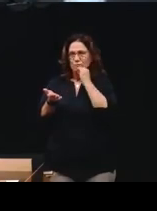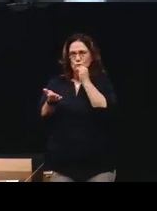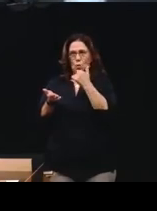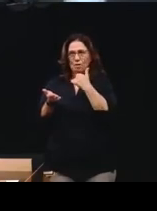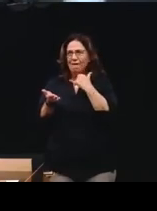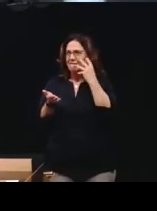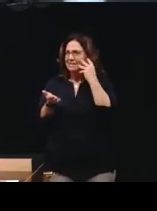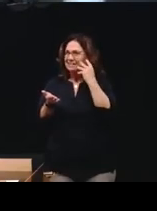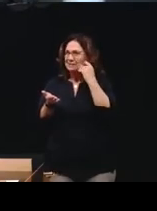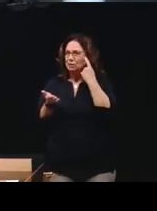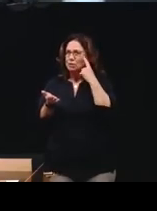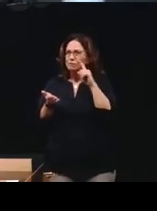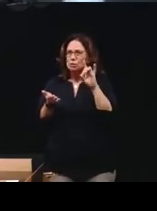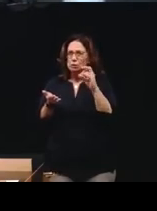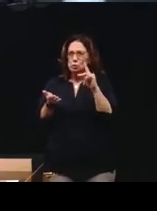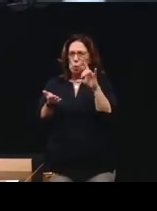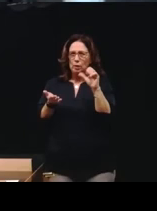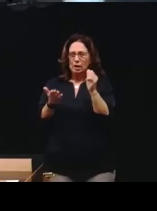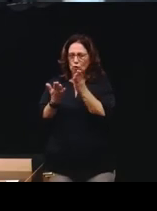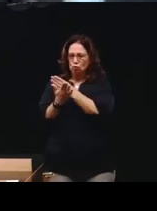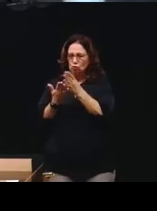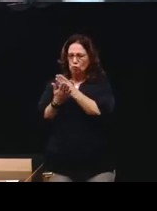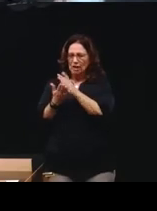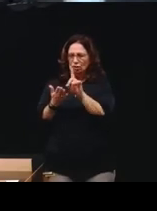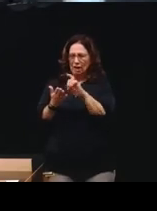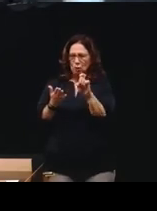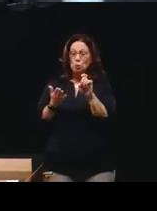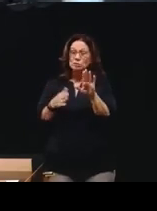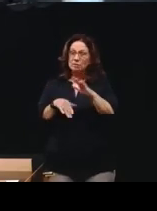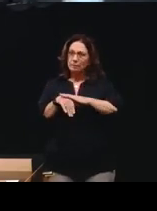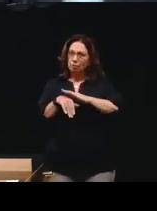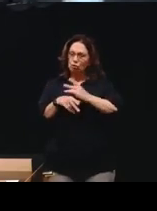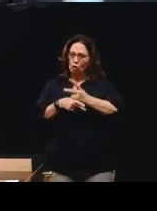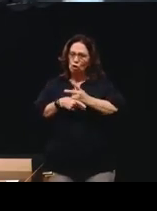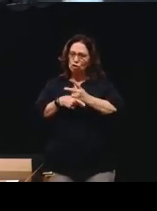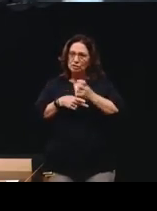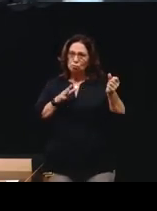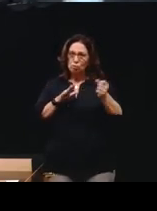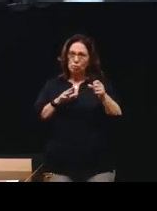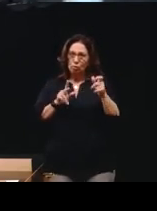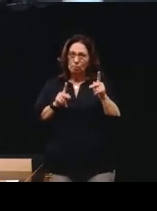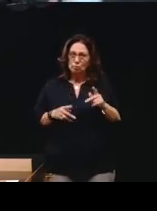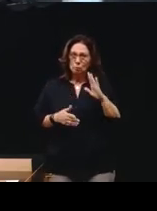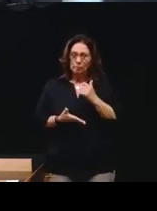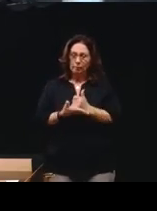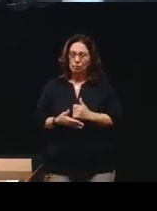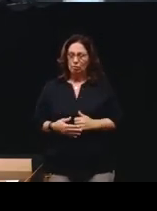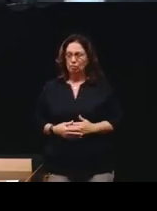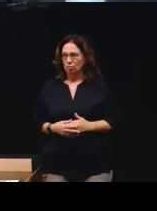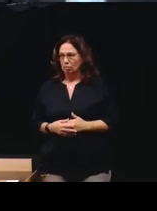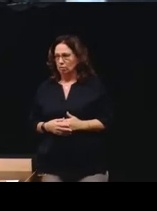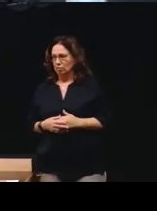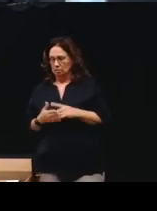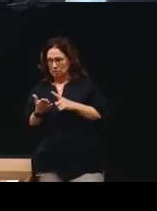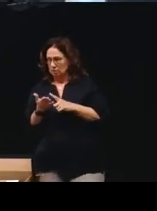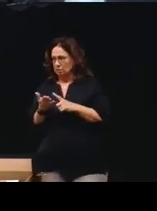a range of dystonias, be cautious here and bring in your movement disorder colleague. Be very important. Sometimes we'll ask the